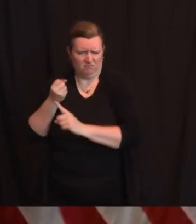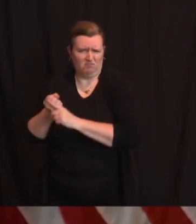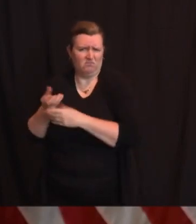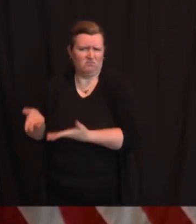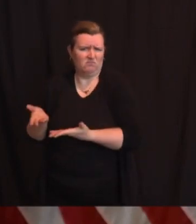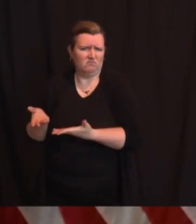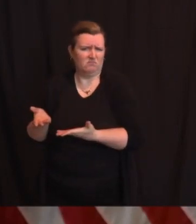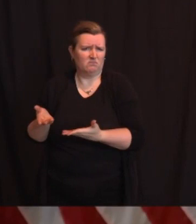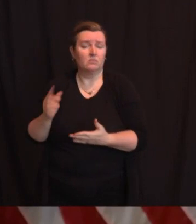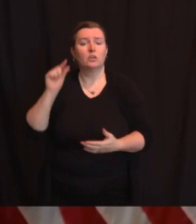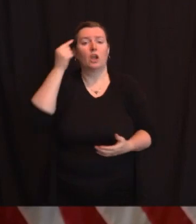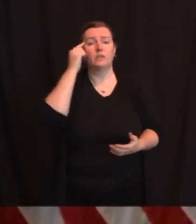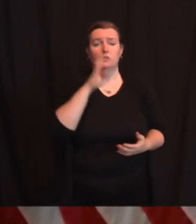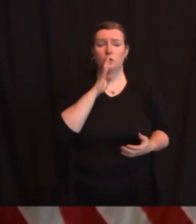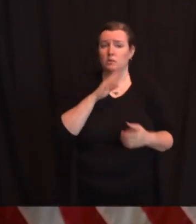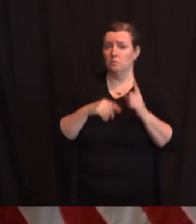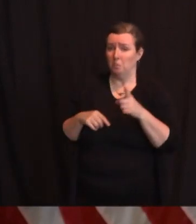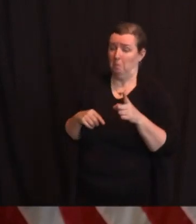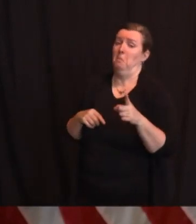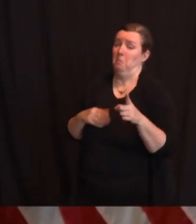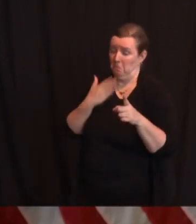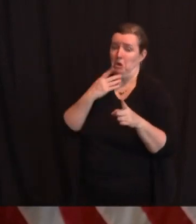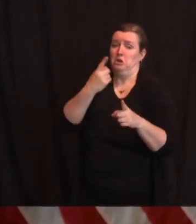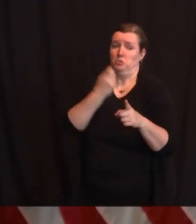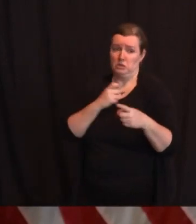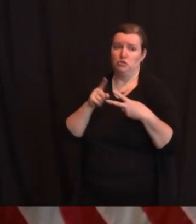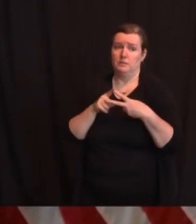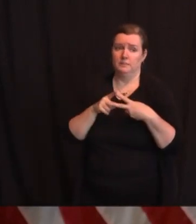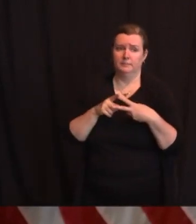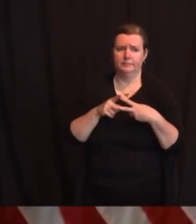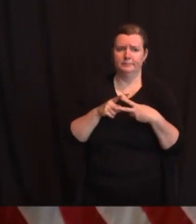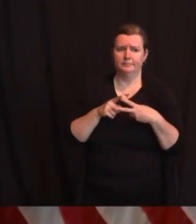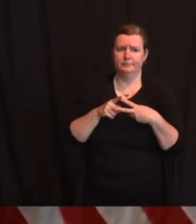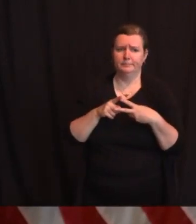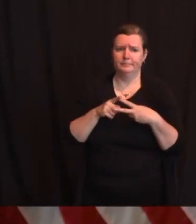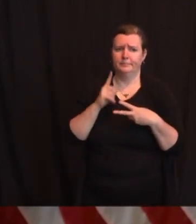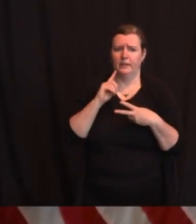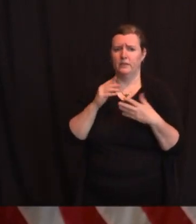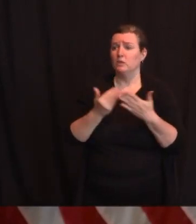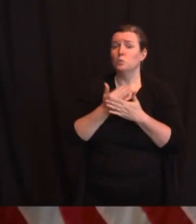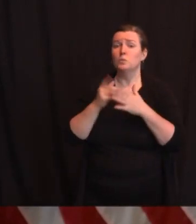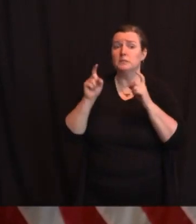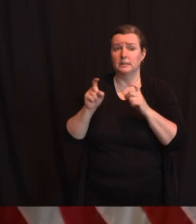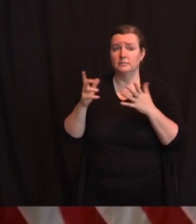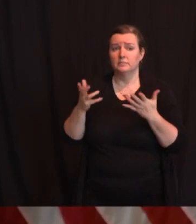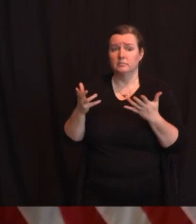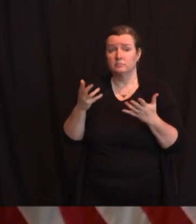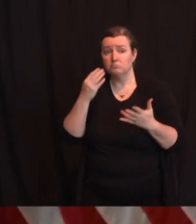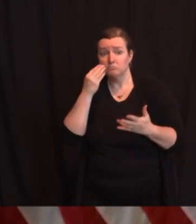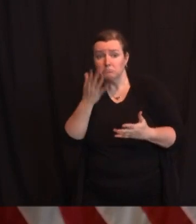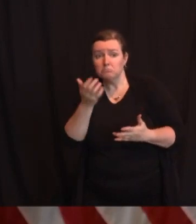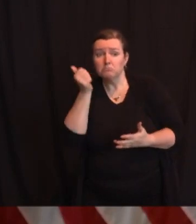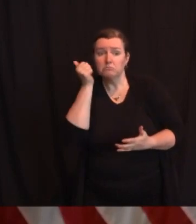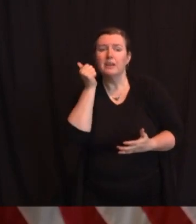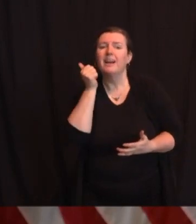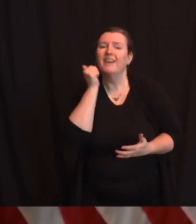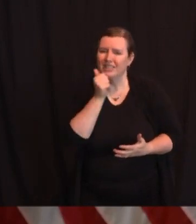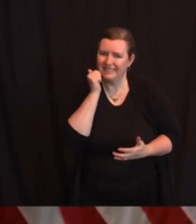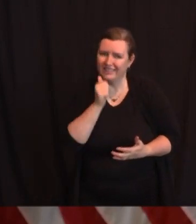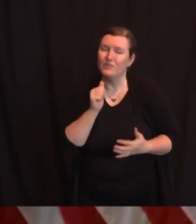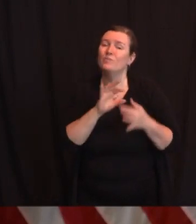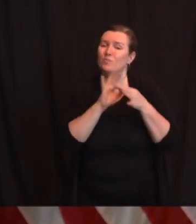Both good questions. Is there anything new? I think it's fair to say, Mike, on testing, there's something new literally every day. So I mentioned CVS,